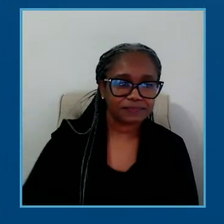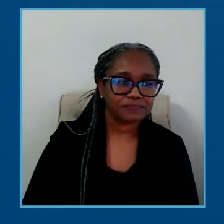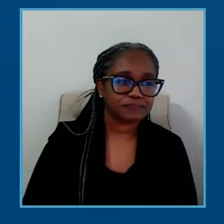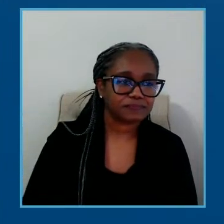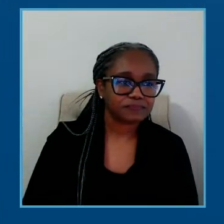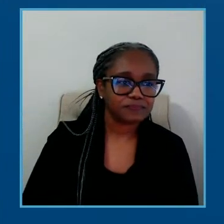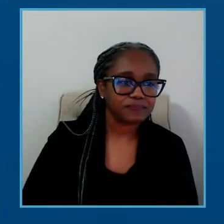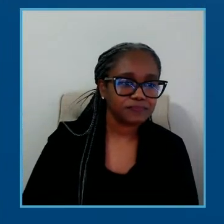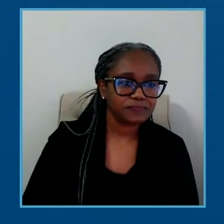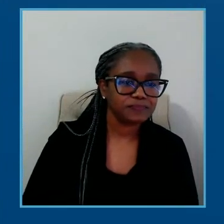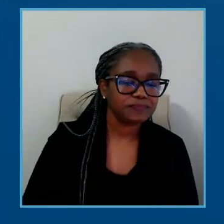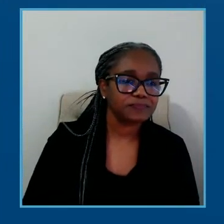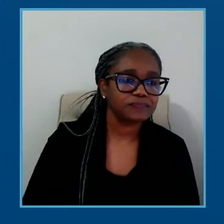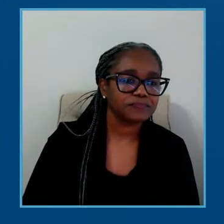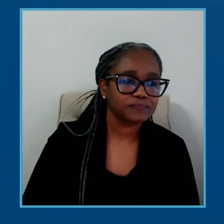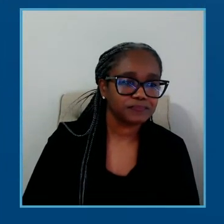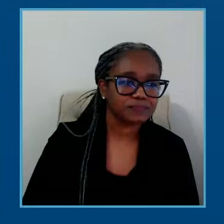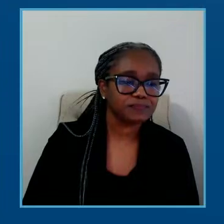Mr. Middleton.